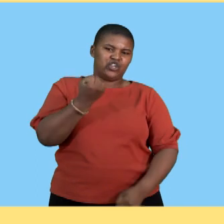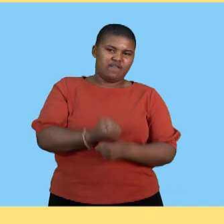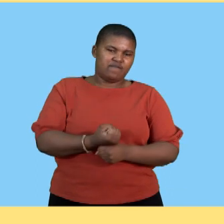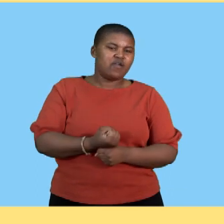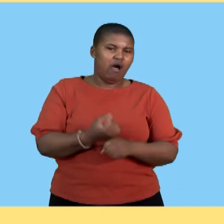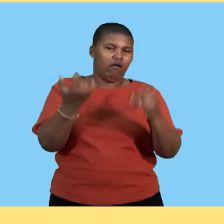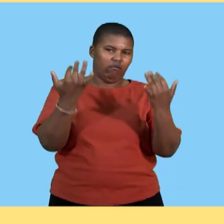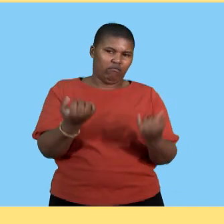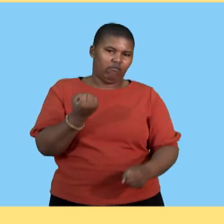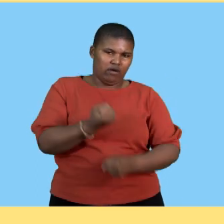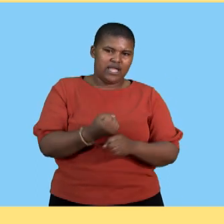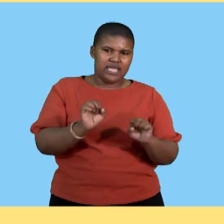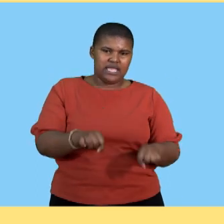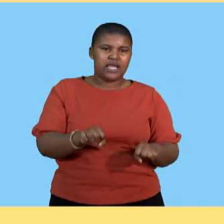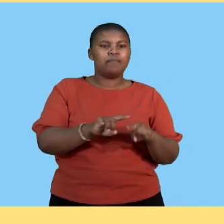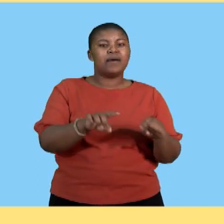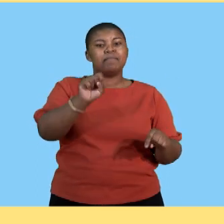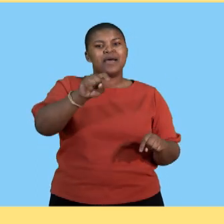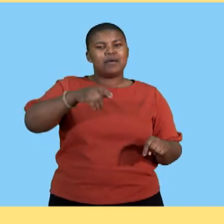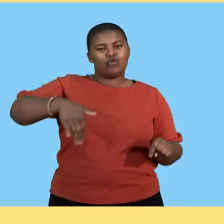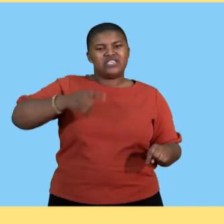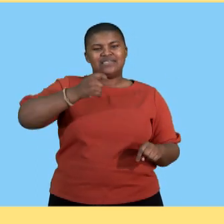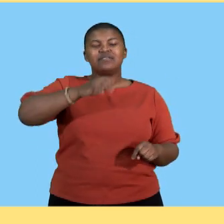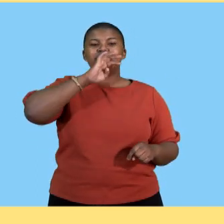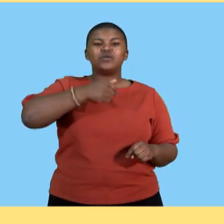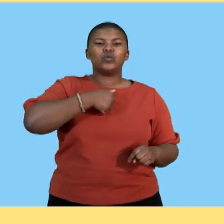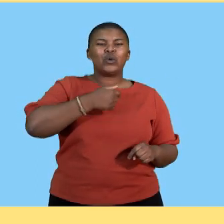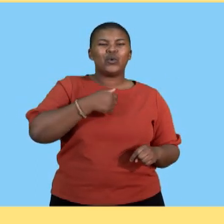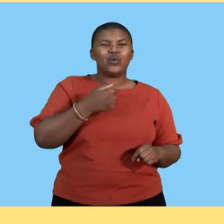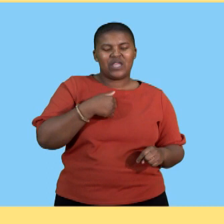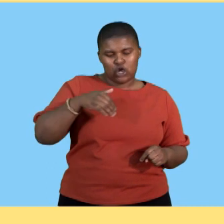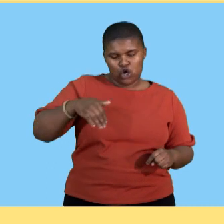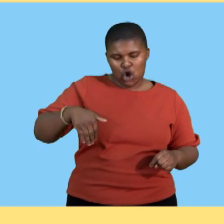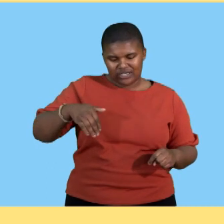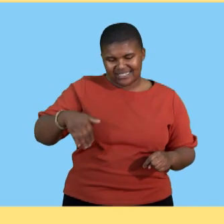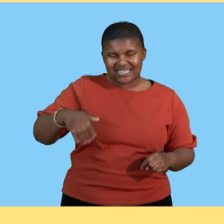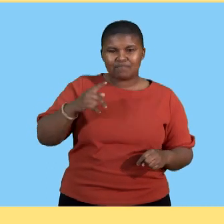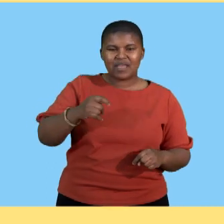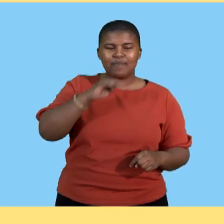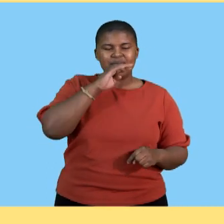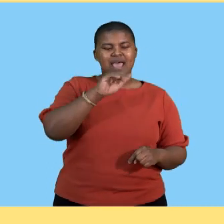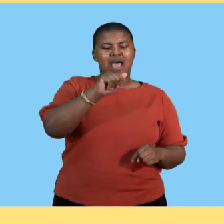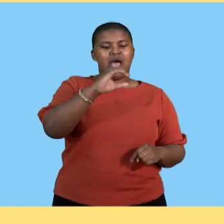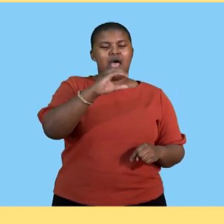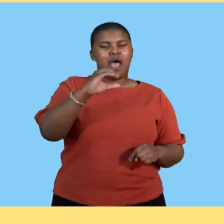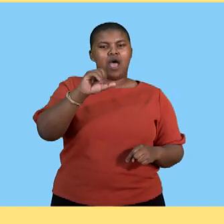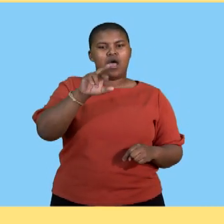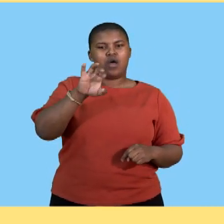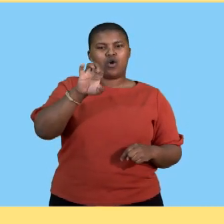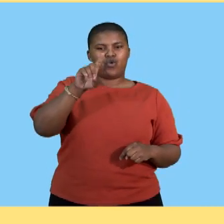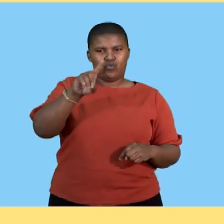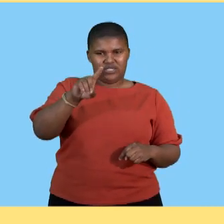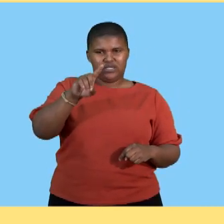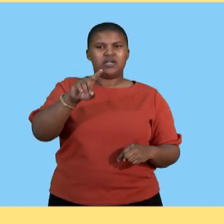Therefore, this means we have not paid for this telephone account. So we are having an accrued expense. We're